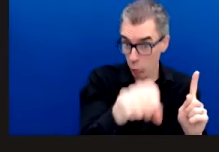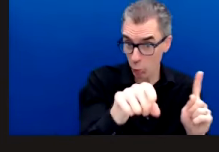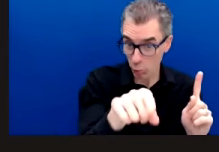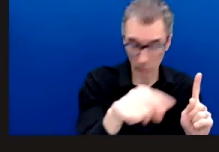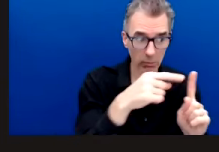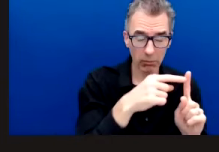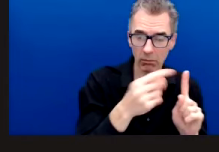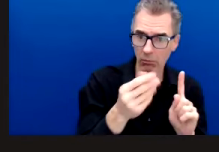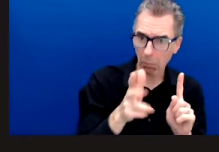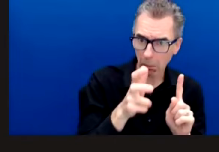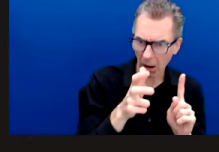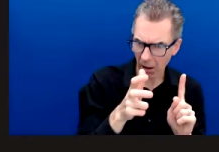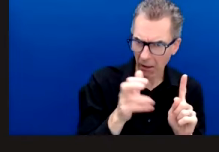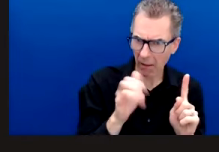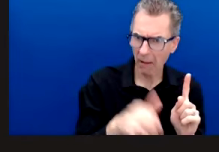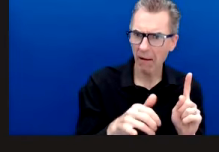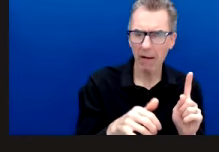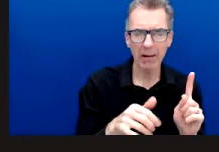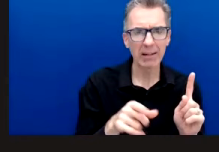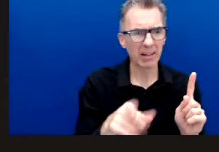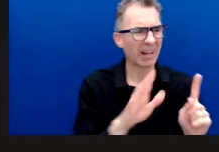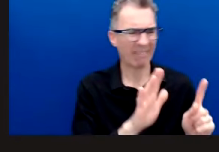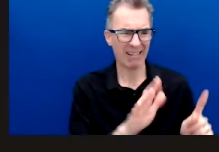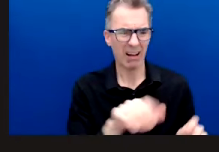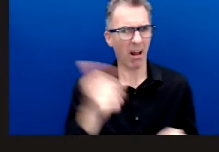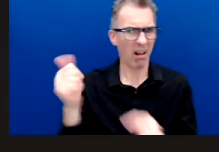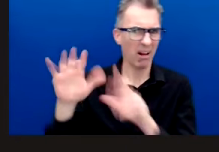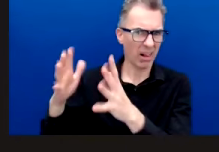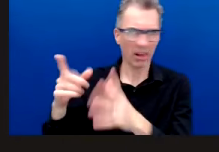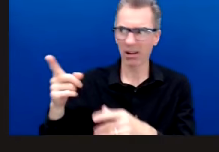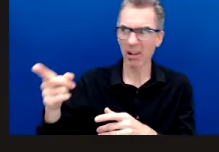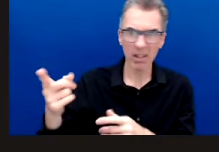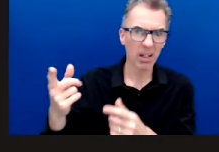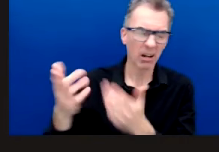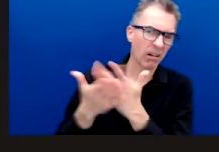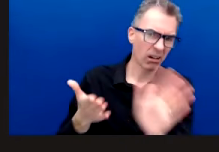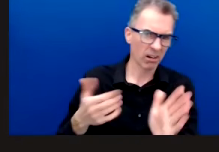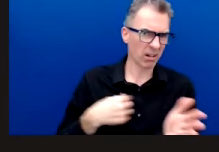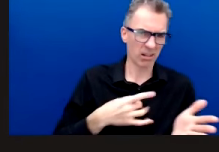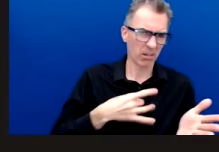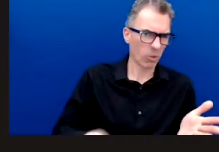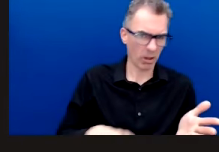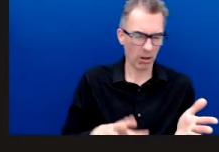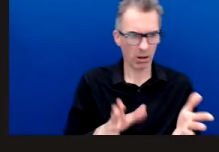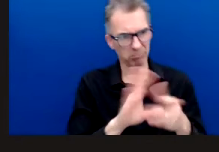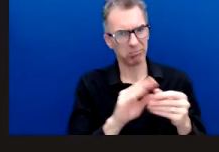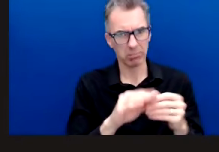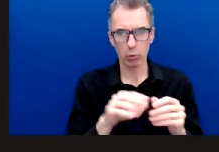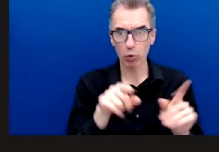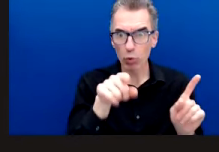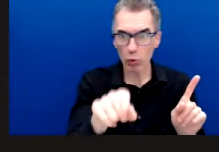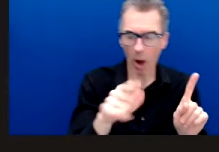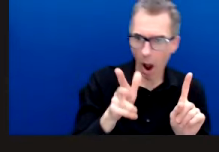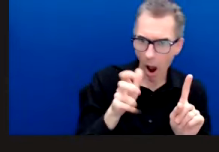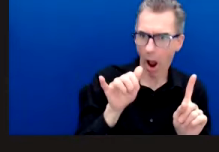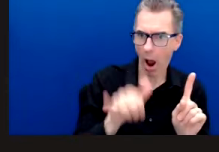you that, hey, this is what happened in another class that I was in, or something like that, right? With another instructor. And